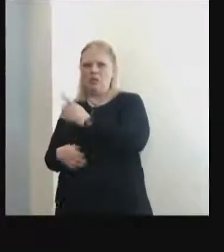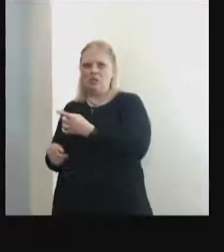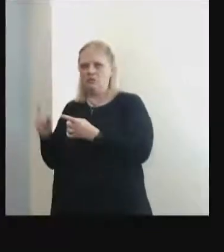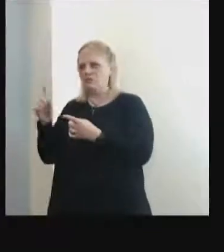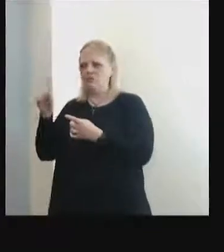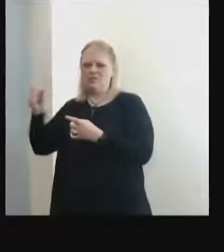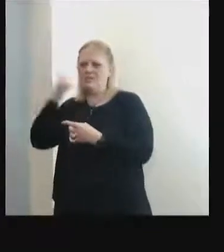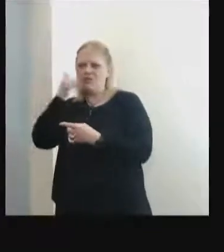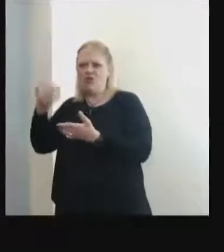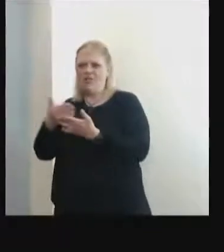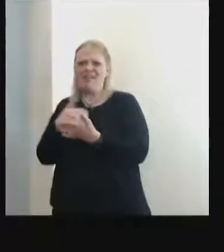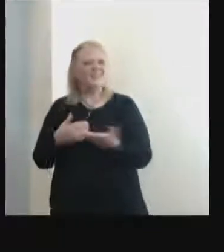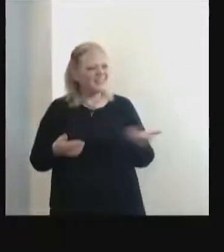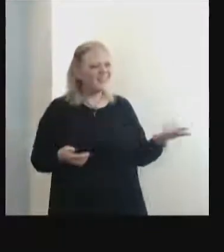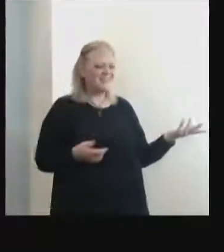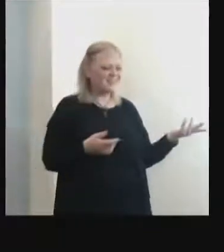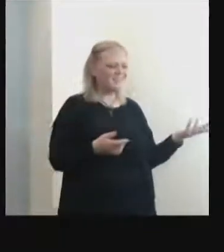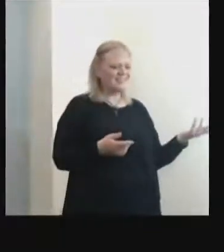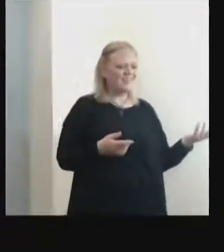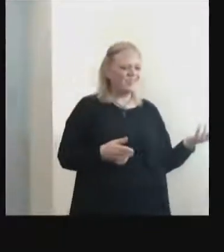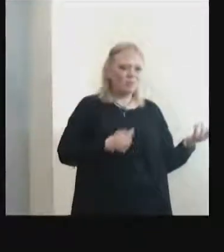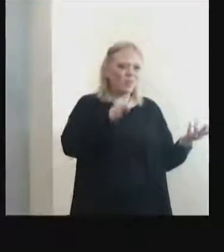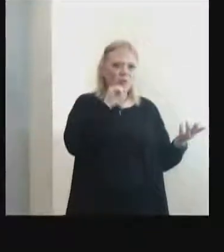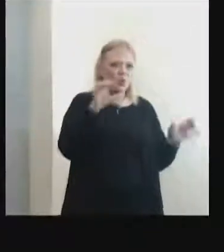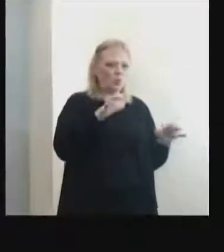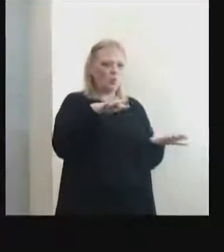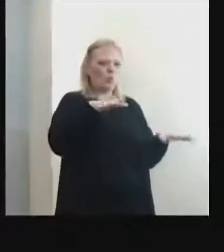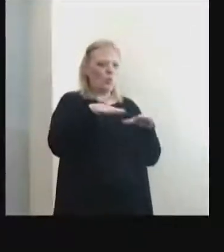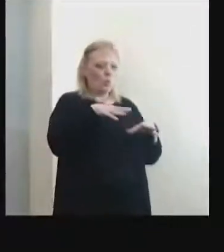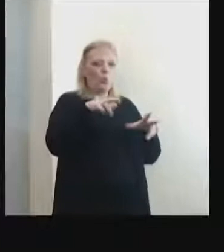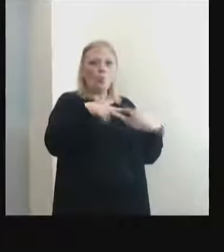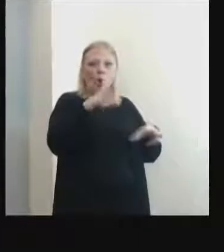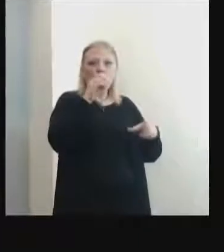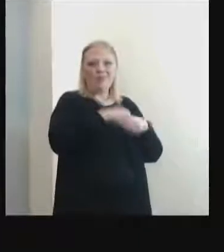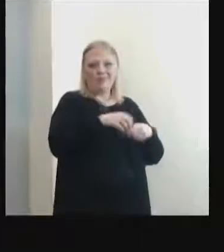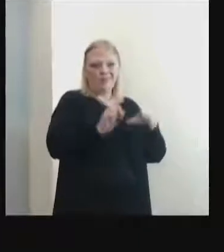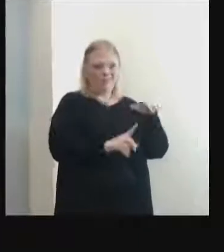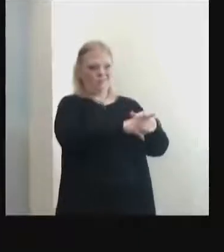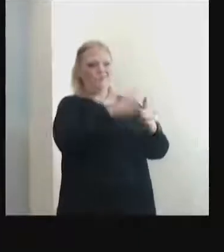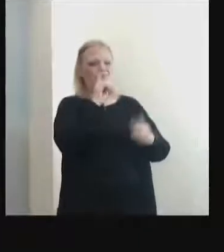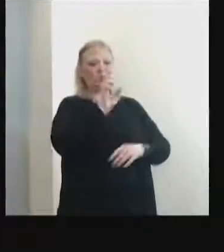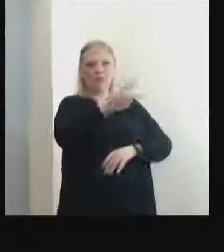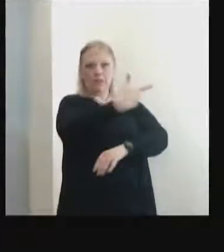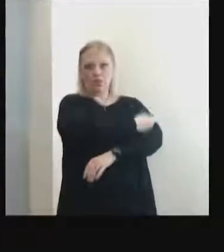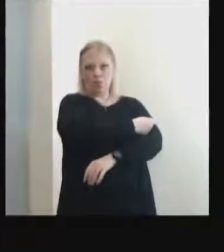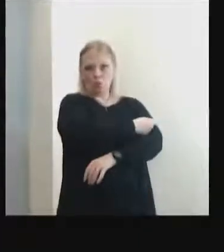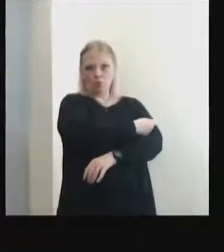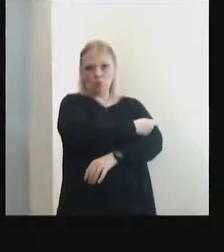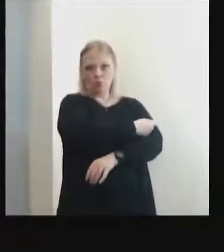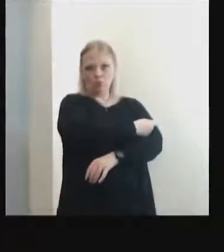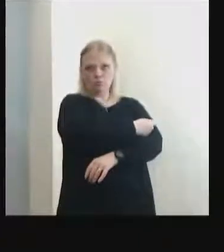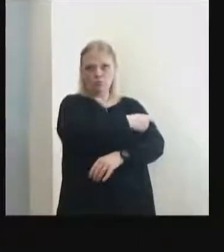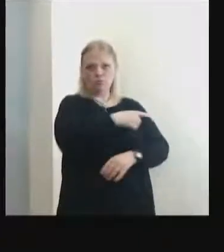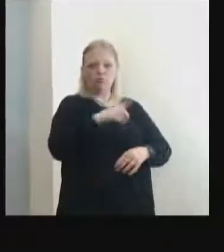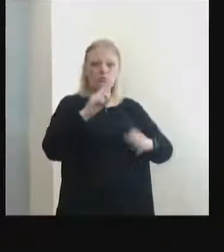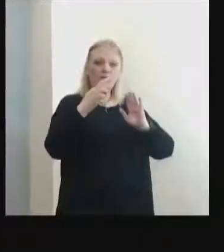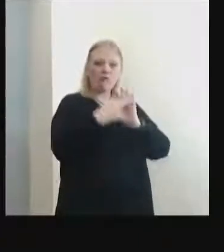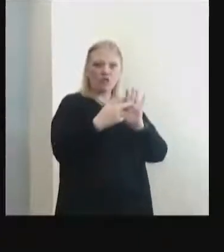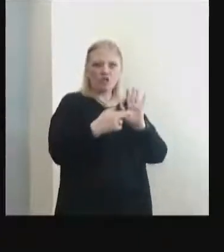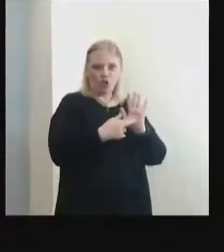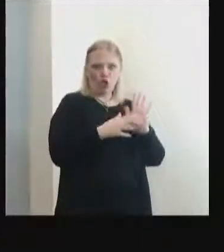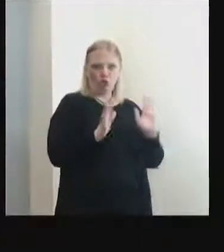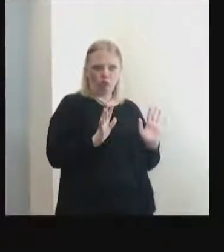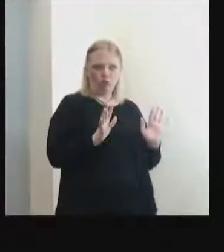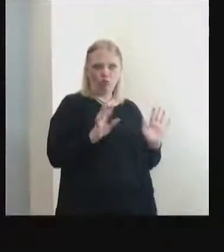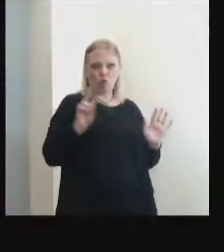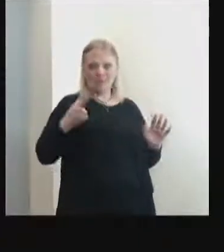call ahead. Yeah, we do not do walk-ins for second dose at these clinics. We have them registered, so when we do a